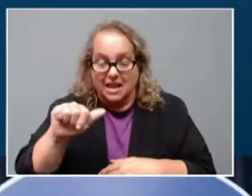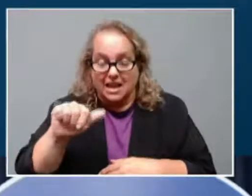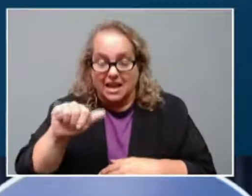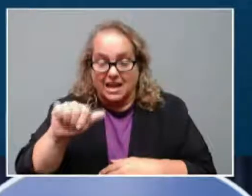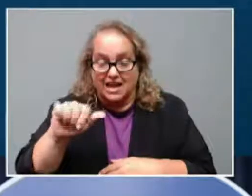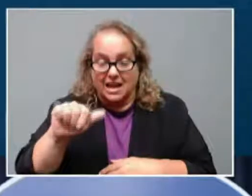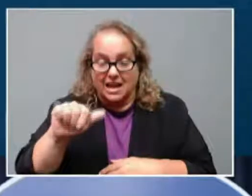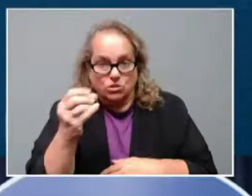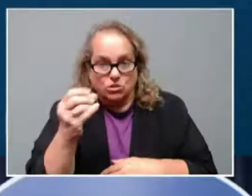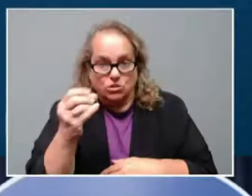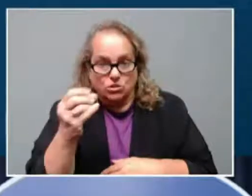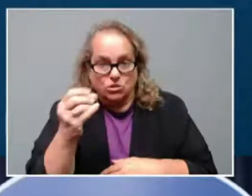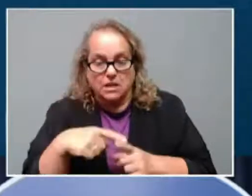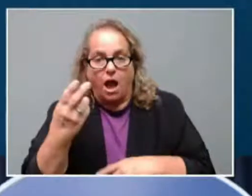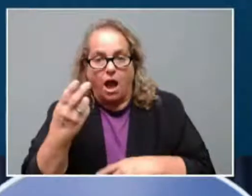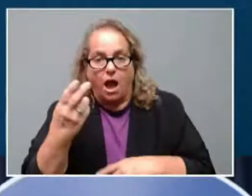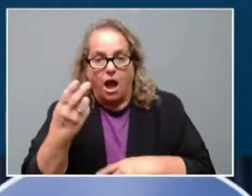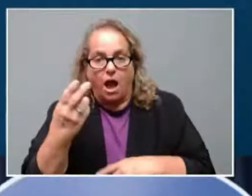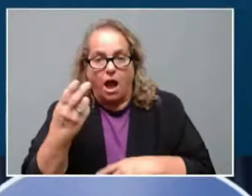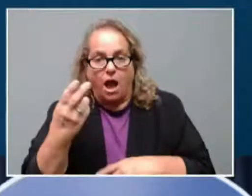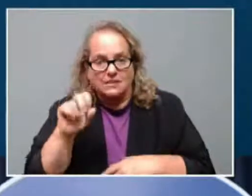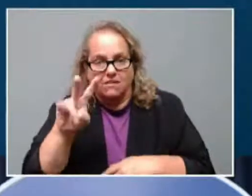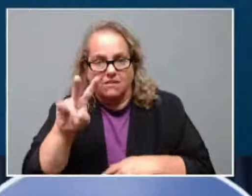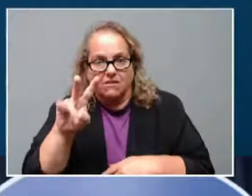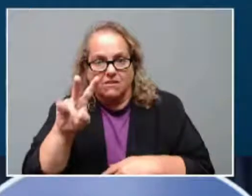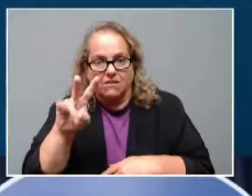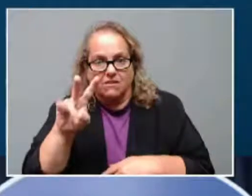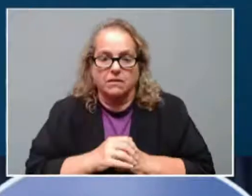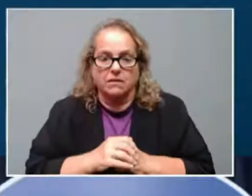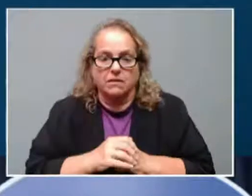Hopkinsville. Year-to-date economic success,